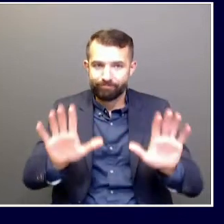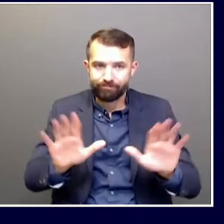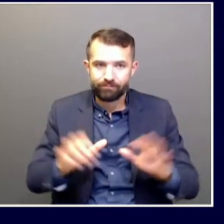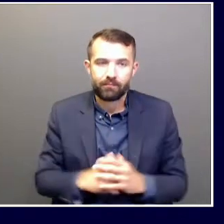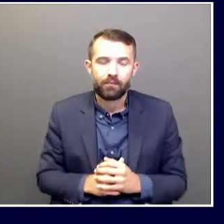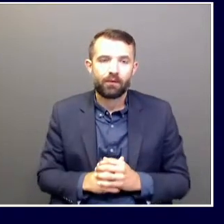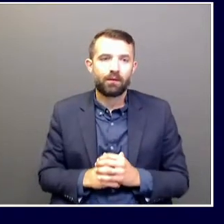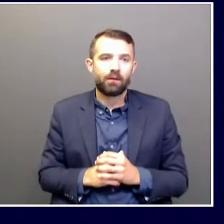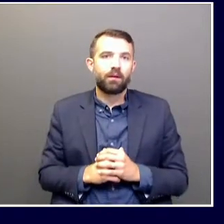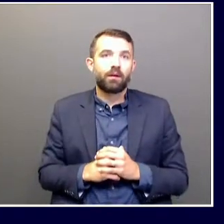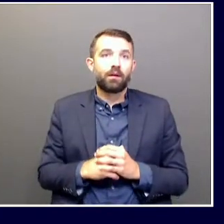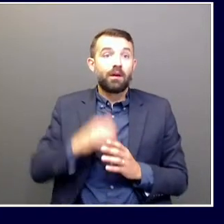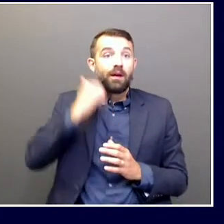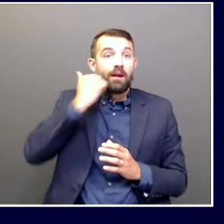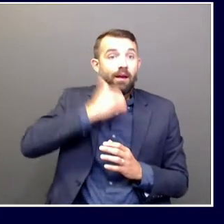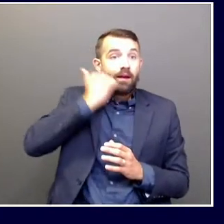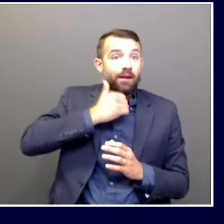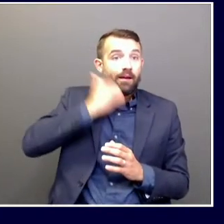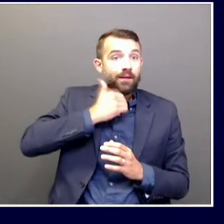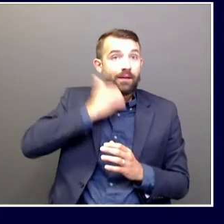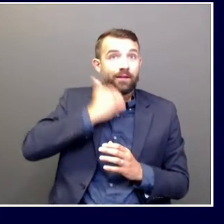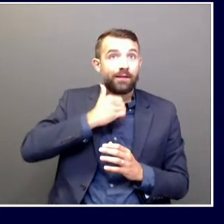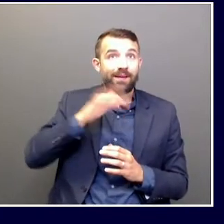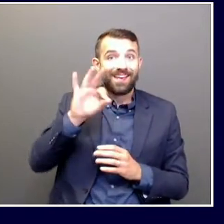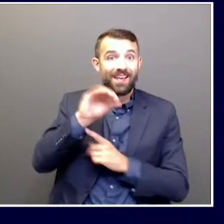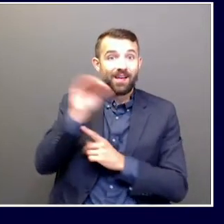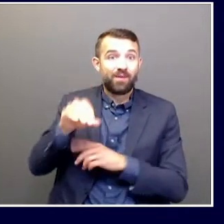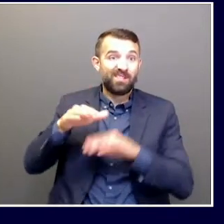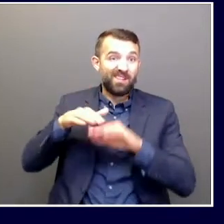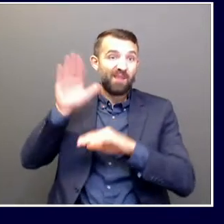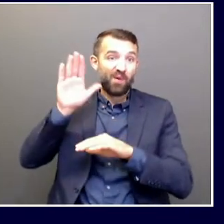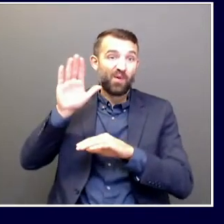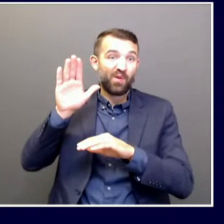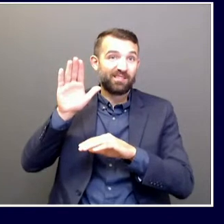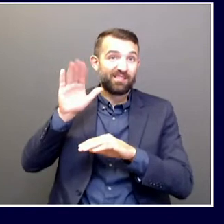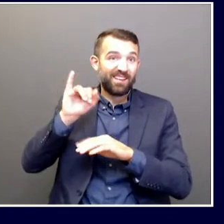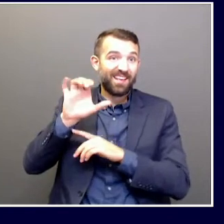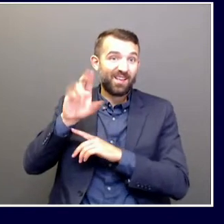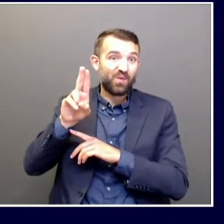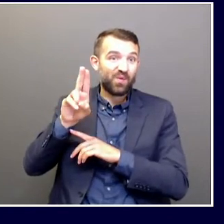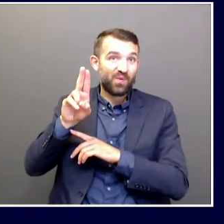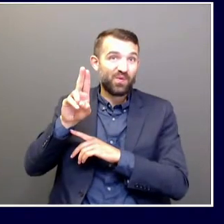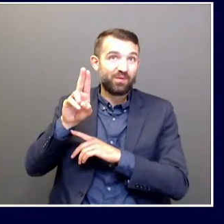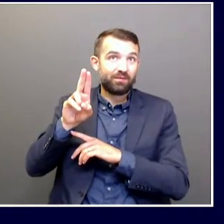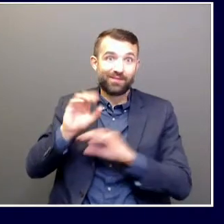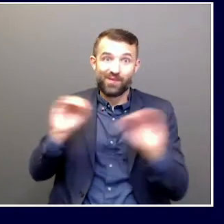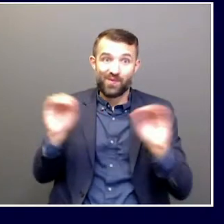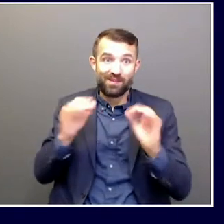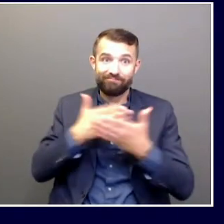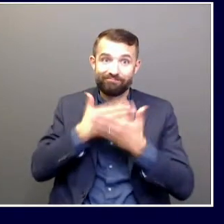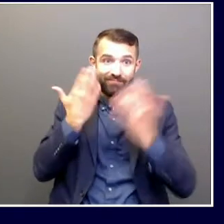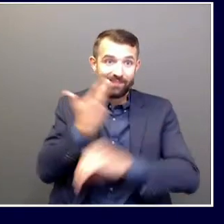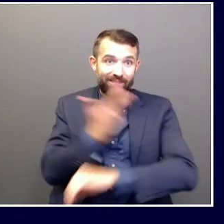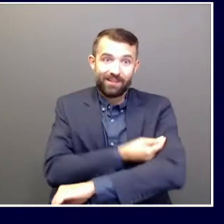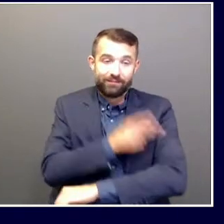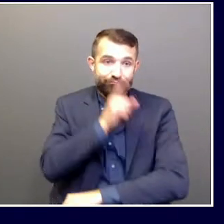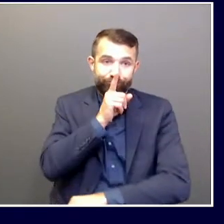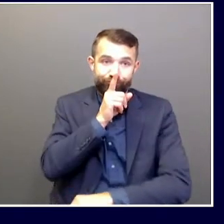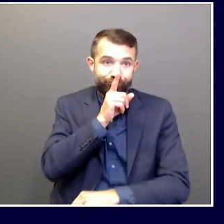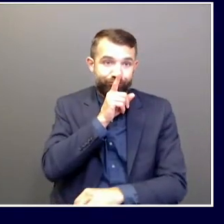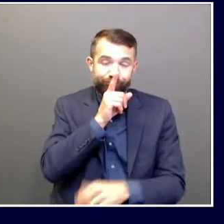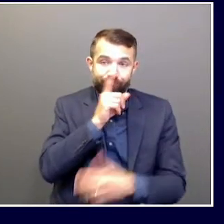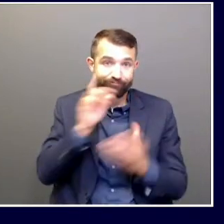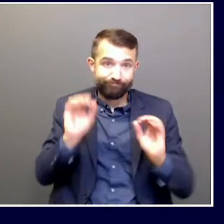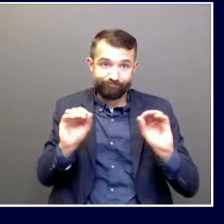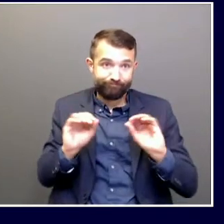week, 90+% of those in the ICU are not vaccinated. What's going on there is that